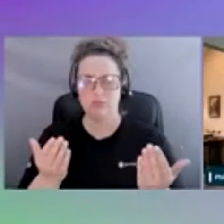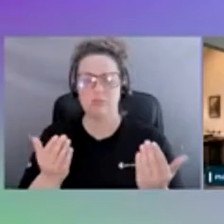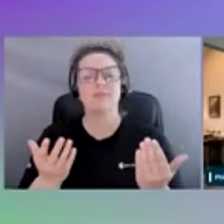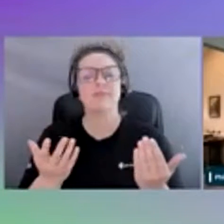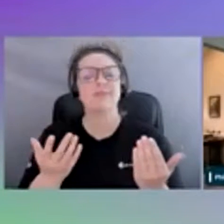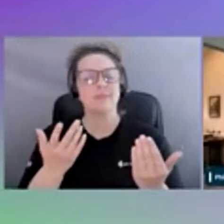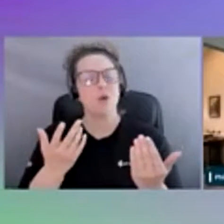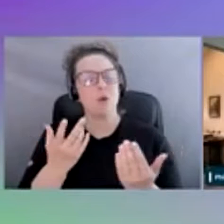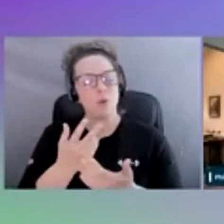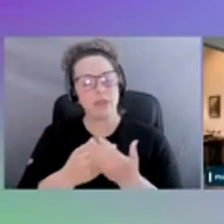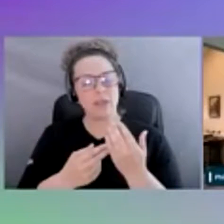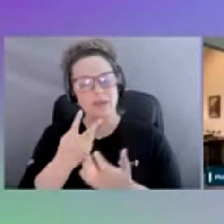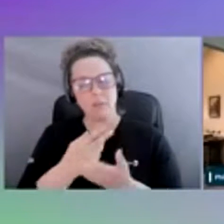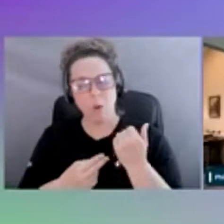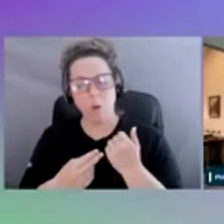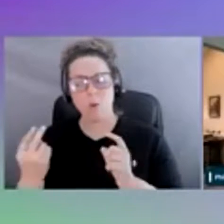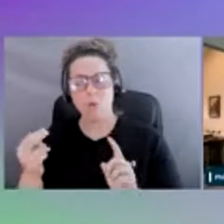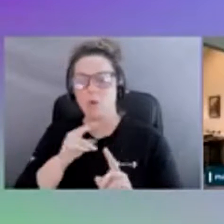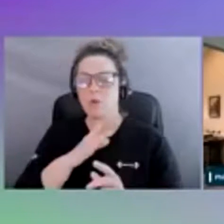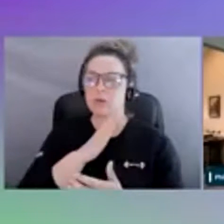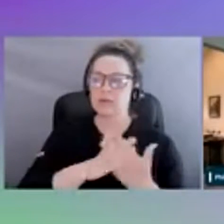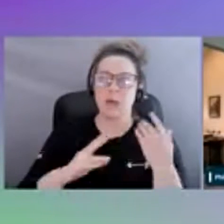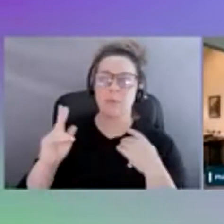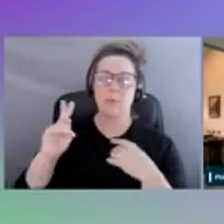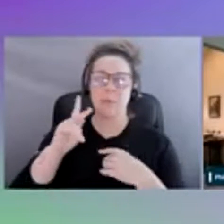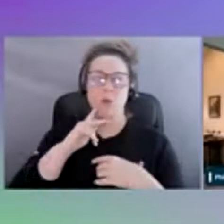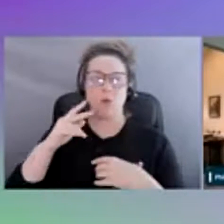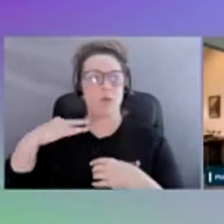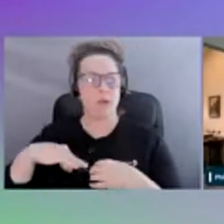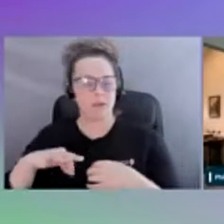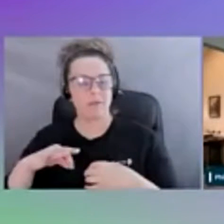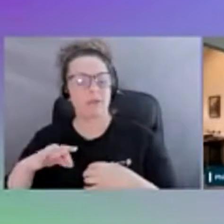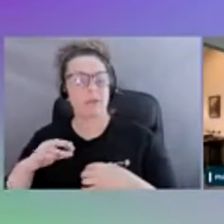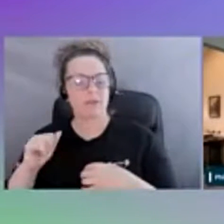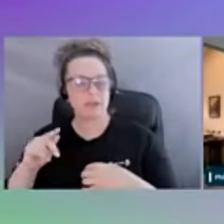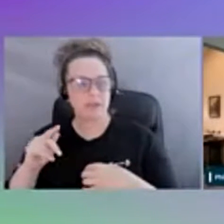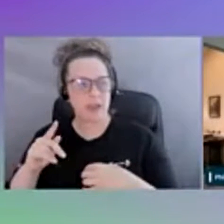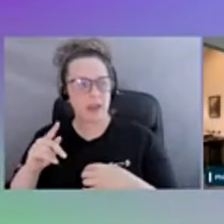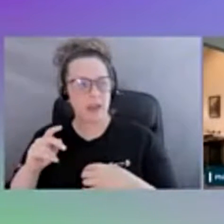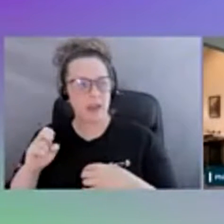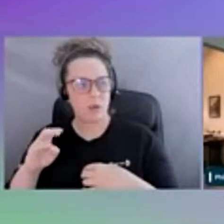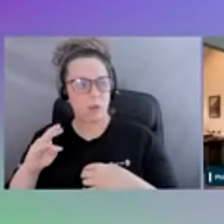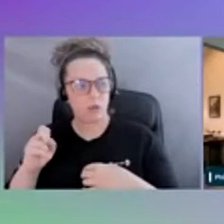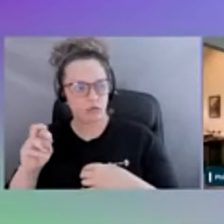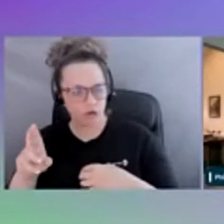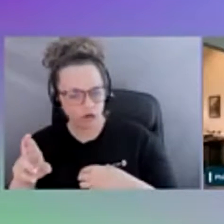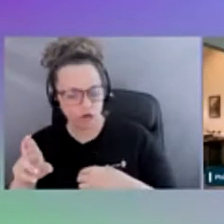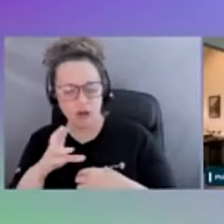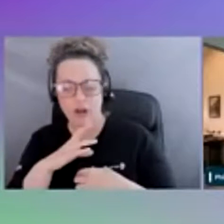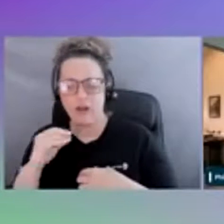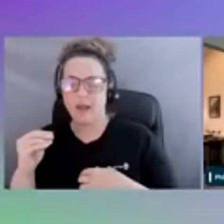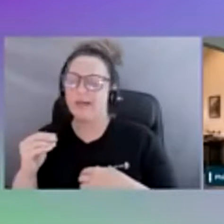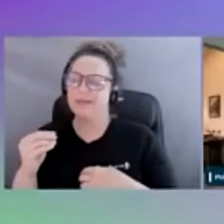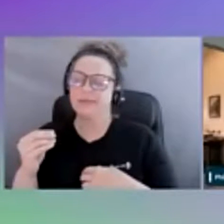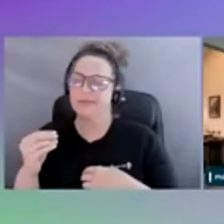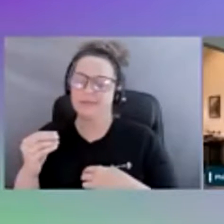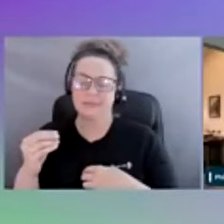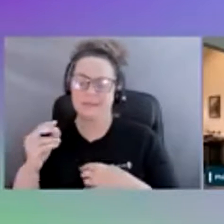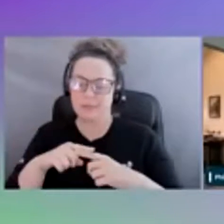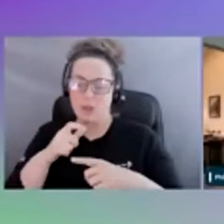bit of both. So with some stakeholders, you might be doing top down and others you might still be doing bottom up. Yeah.